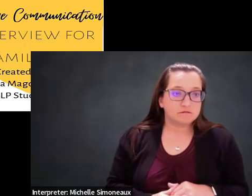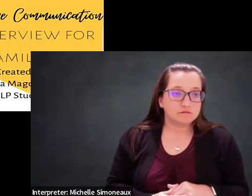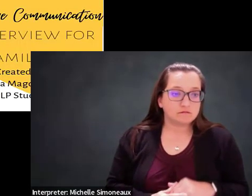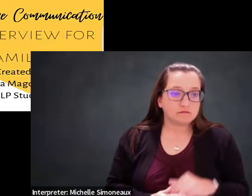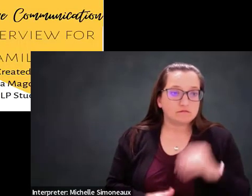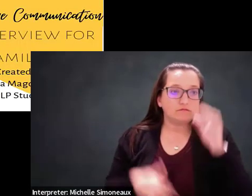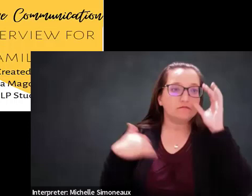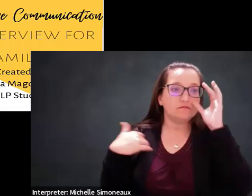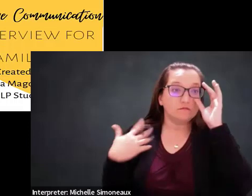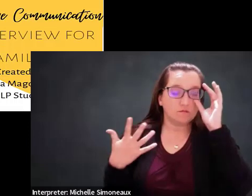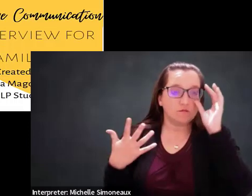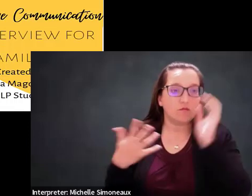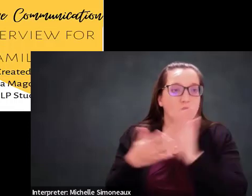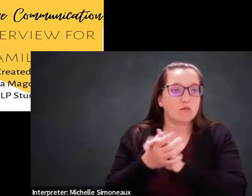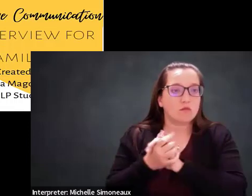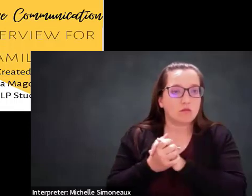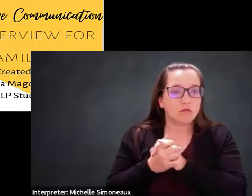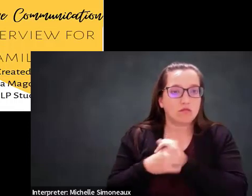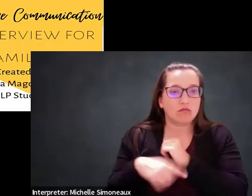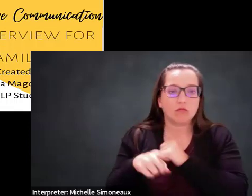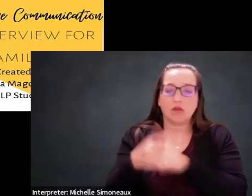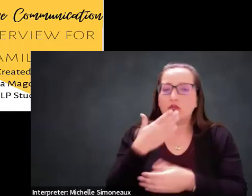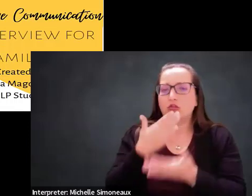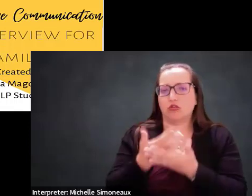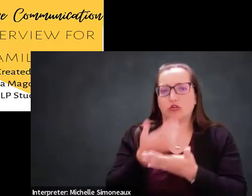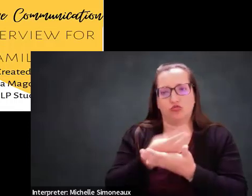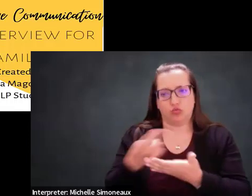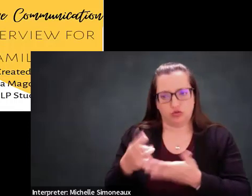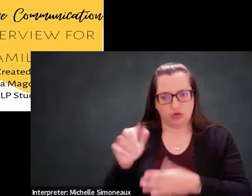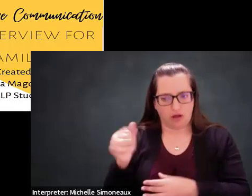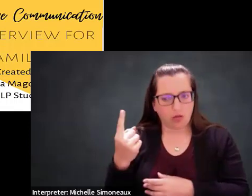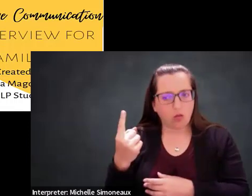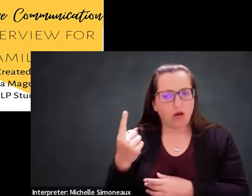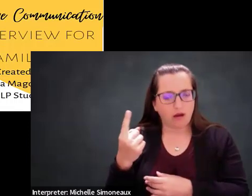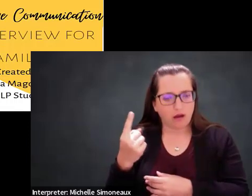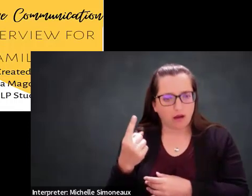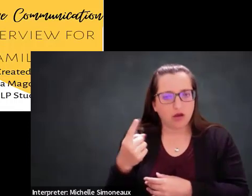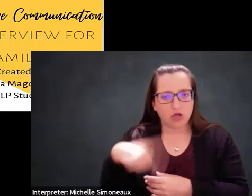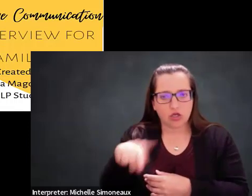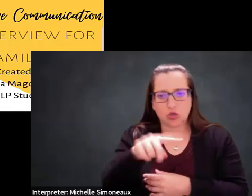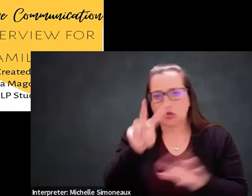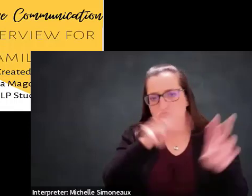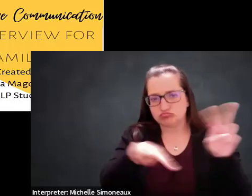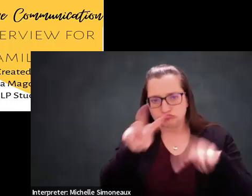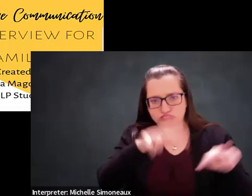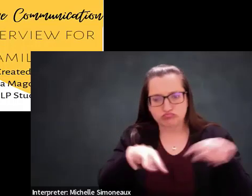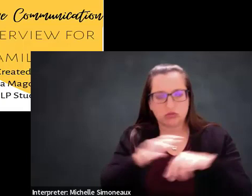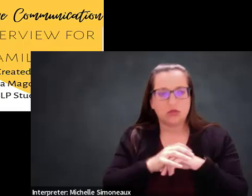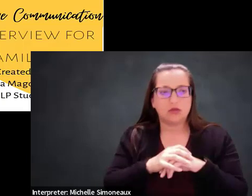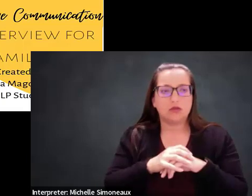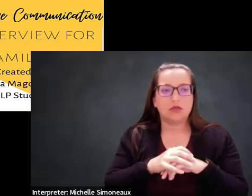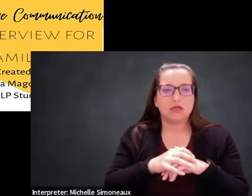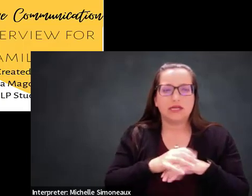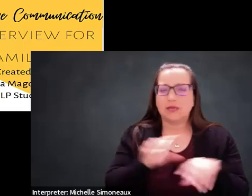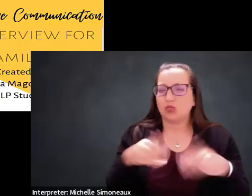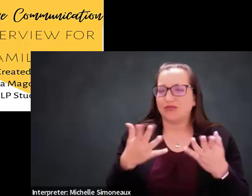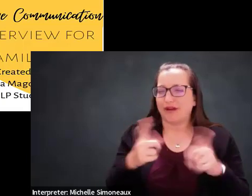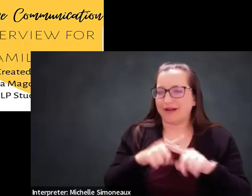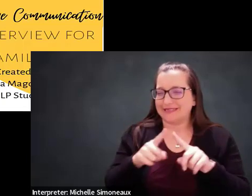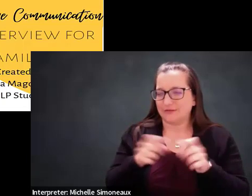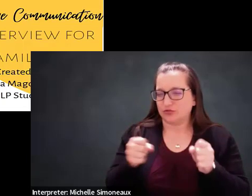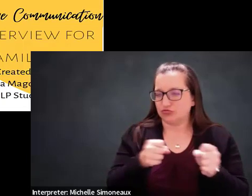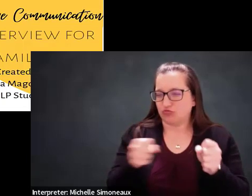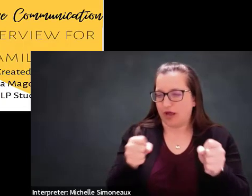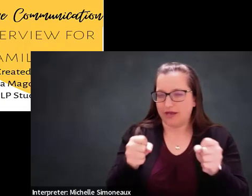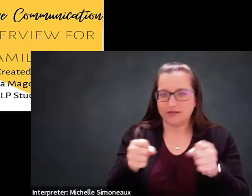So, um, this is another really great resource that you guys can take a look at. Um, so it's providing different strategies, um,